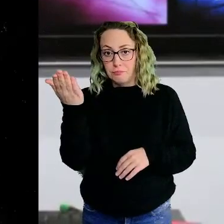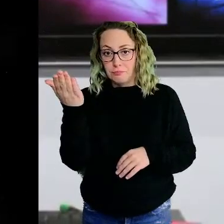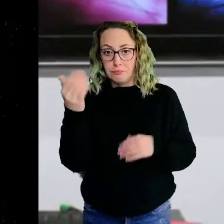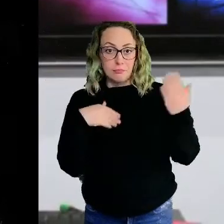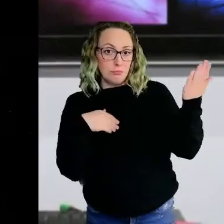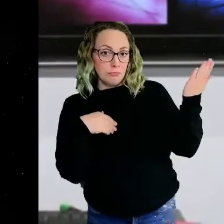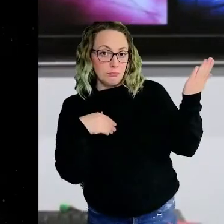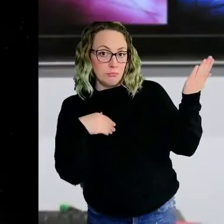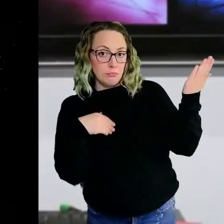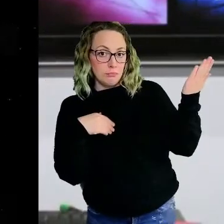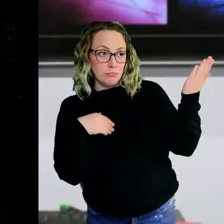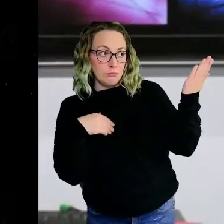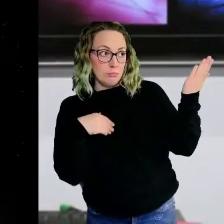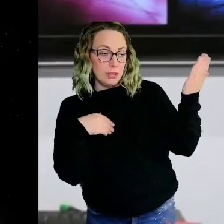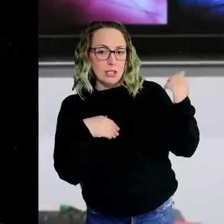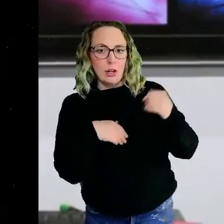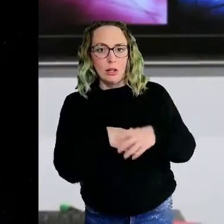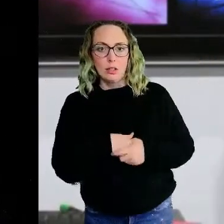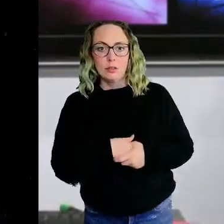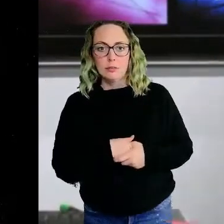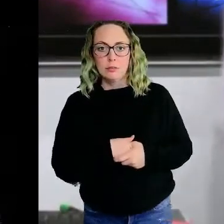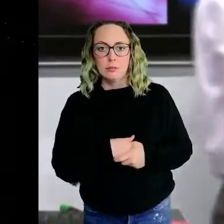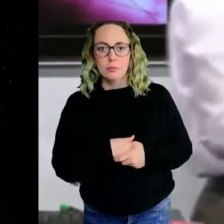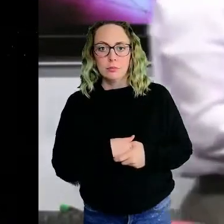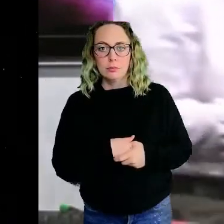height divided by 2.